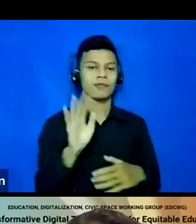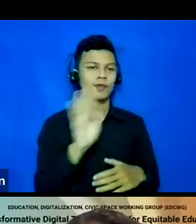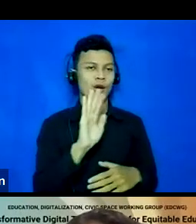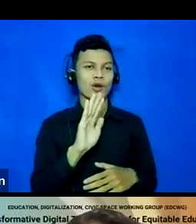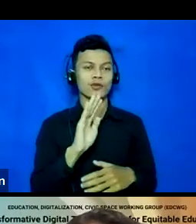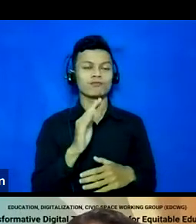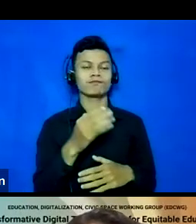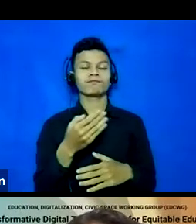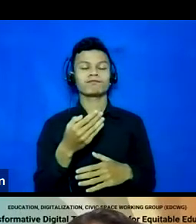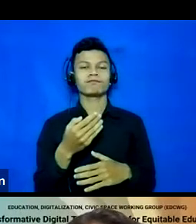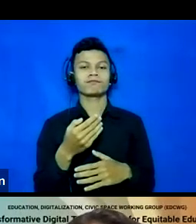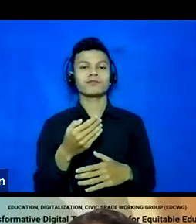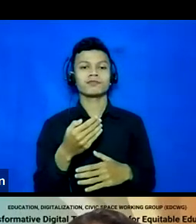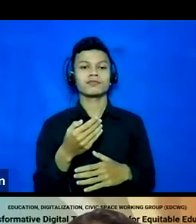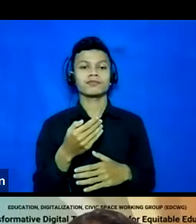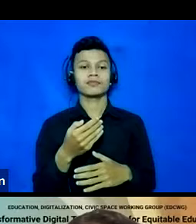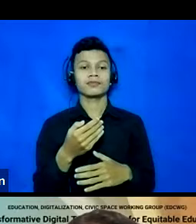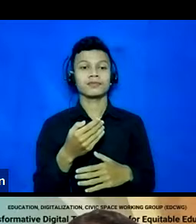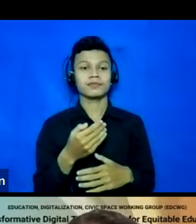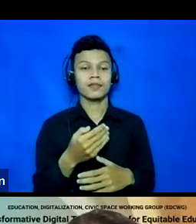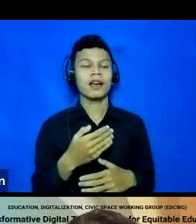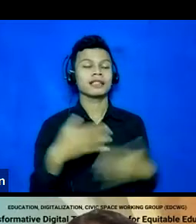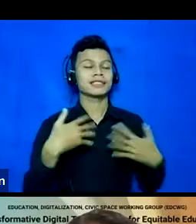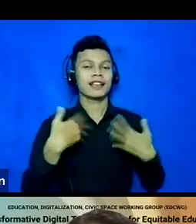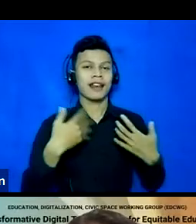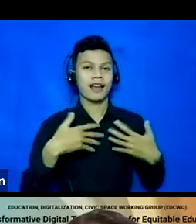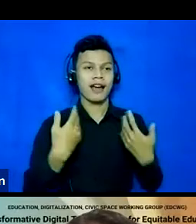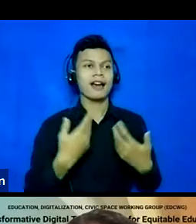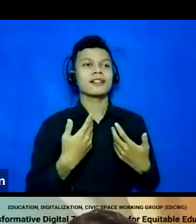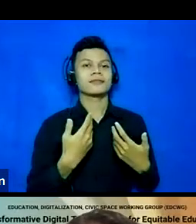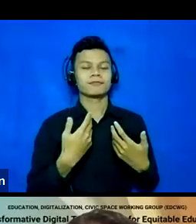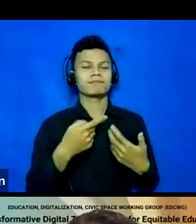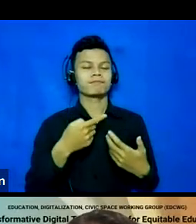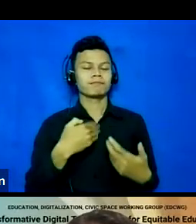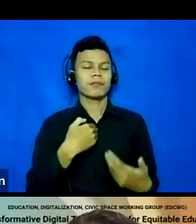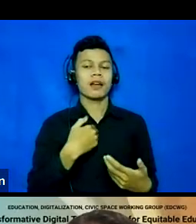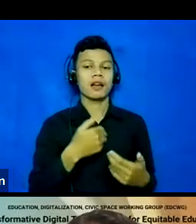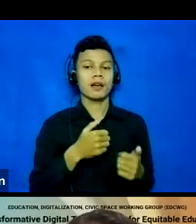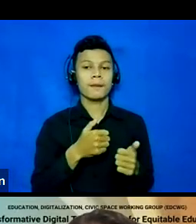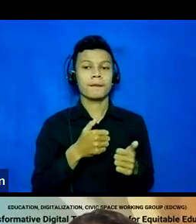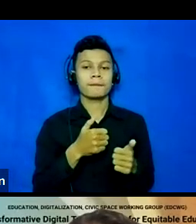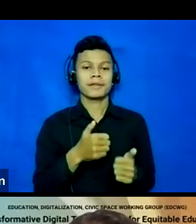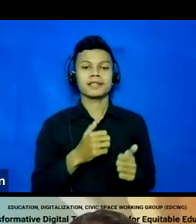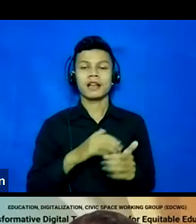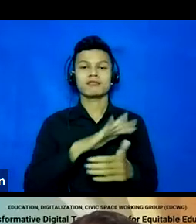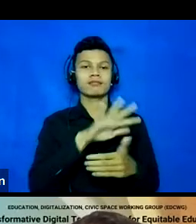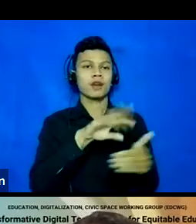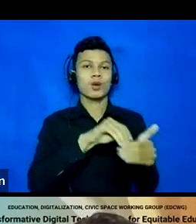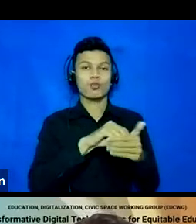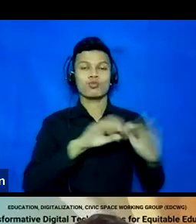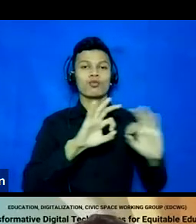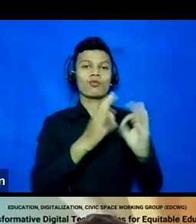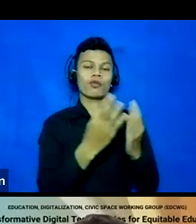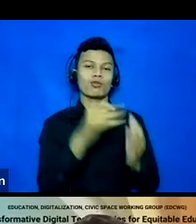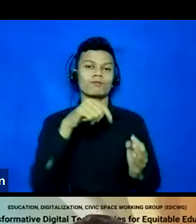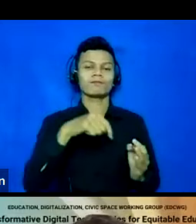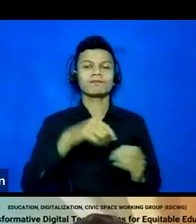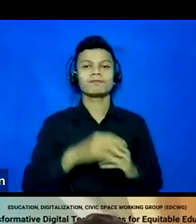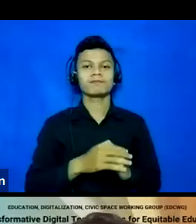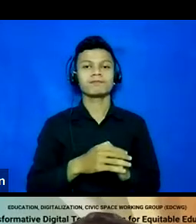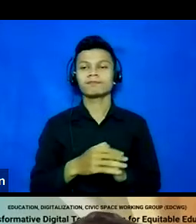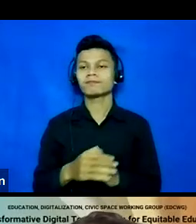And also, it's my pleasure to be able to join this important forum. Thank you. Thank you so much,